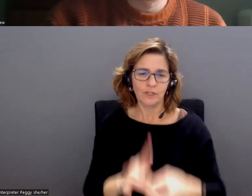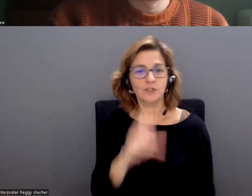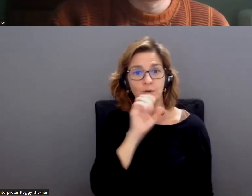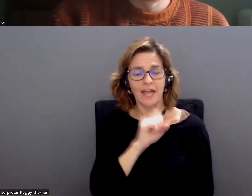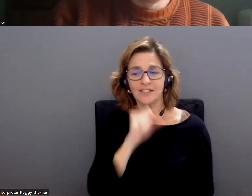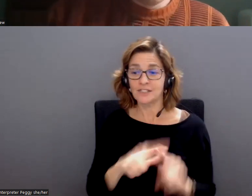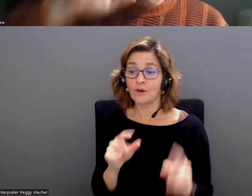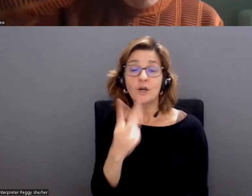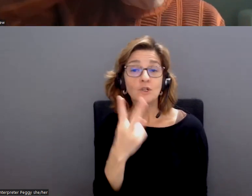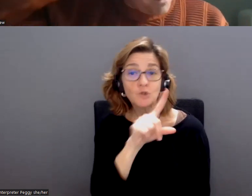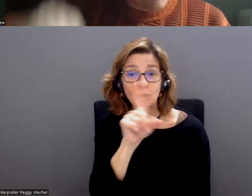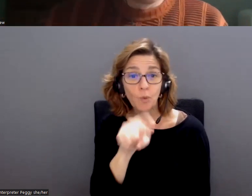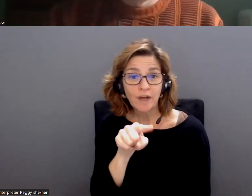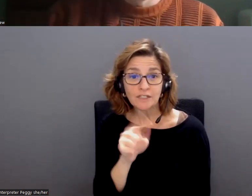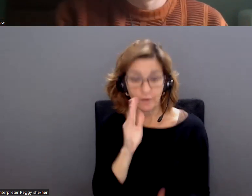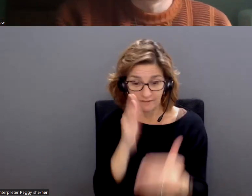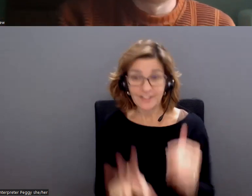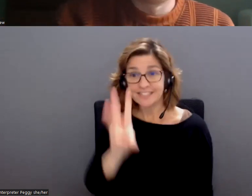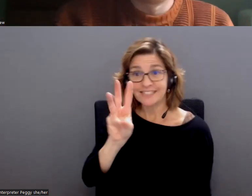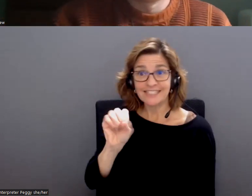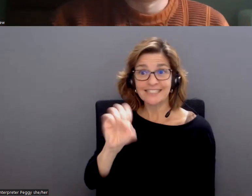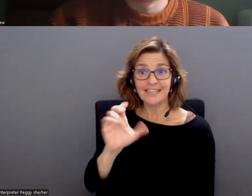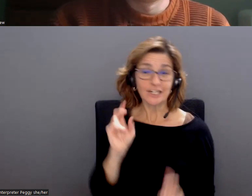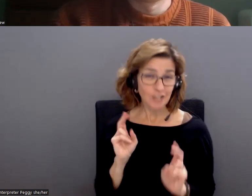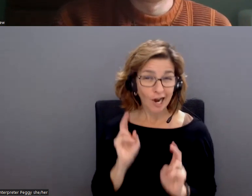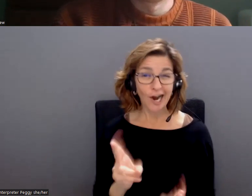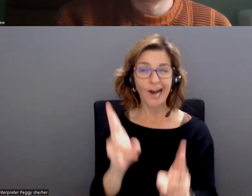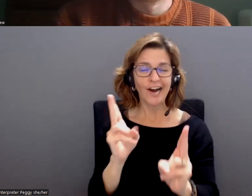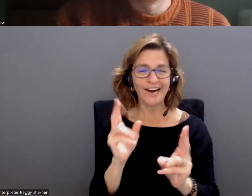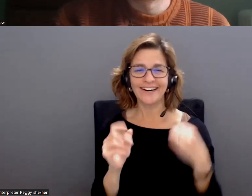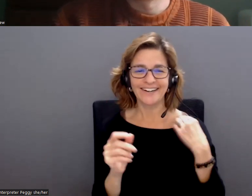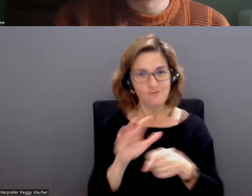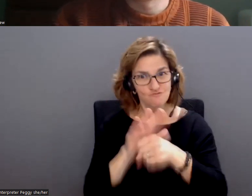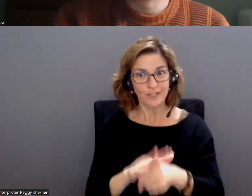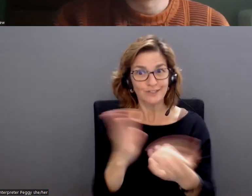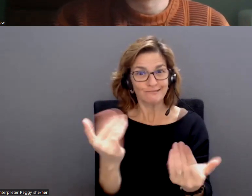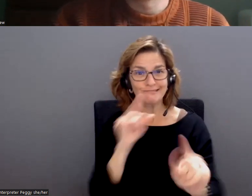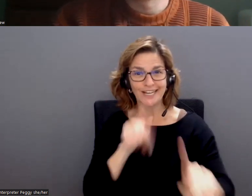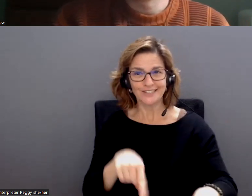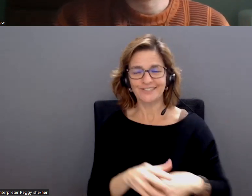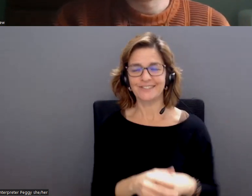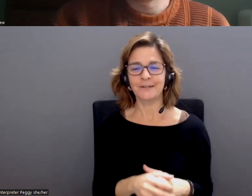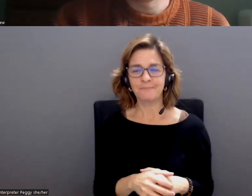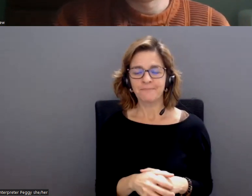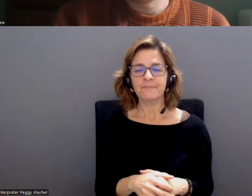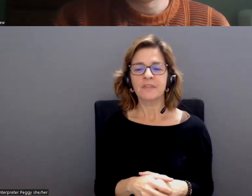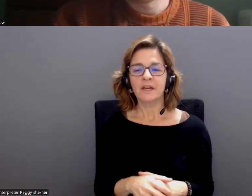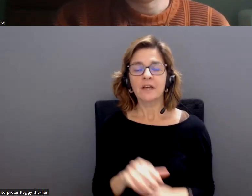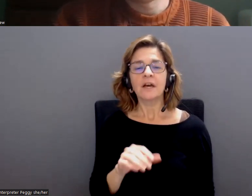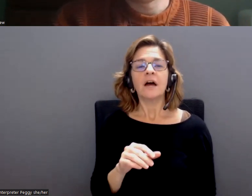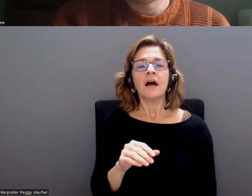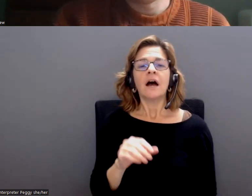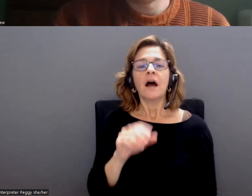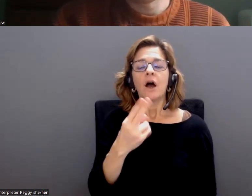60 seconds. So first question, putting the pressure on. So first question, what percentage of Housing First clients